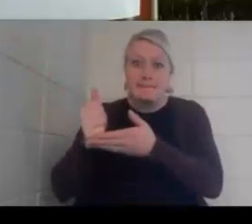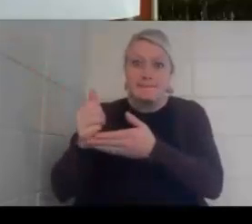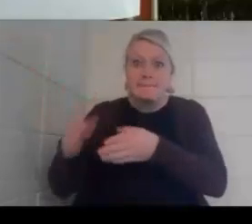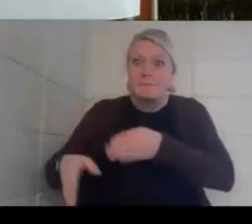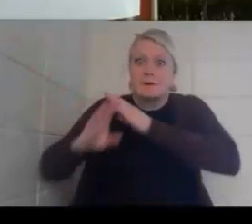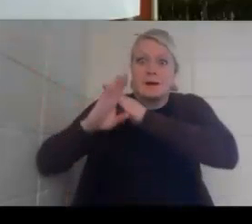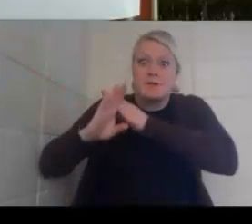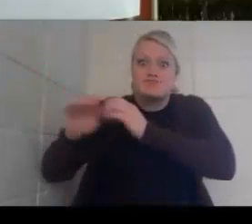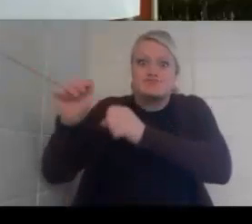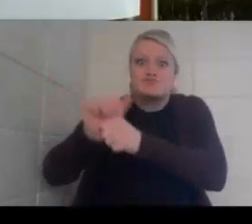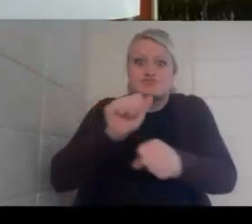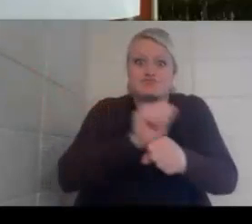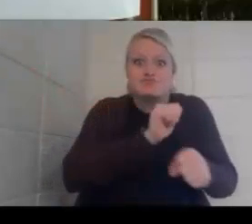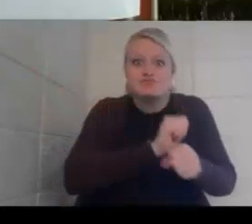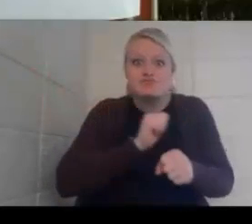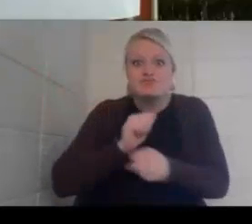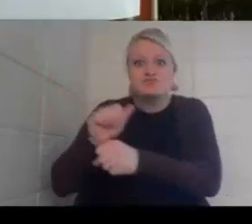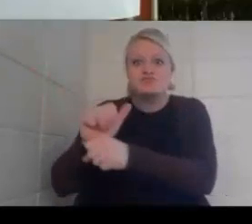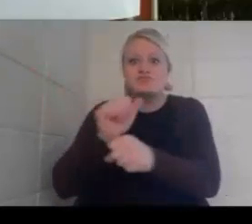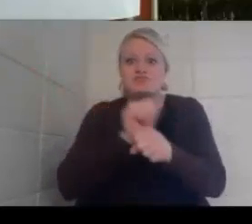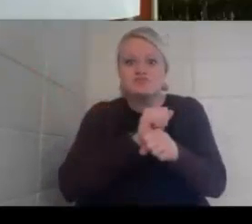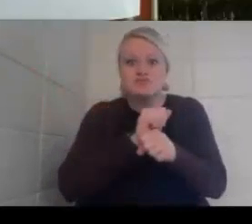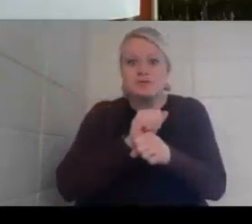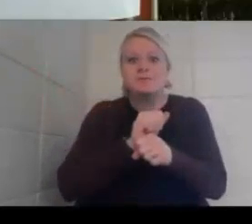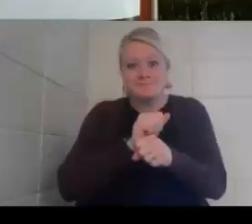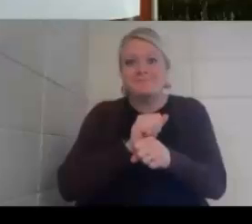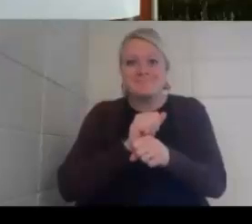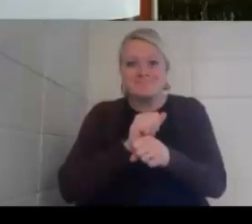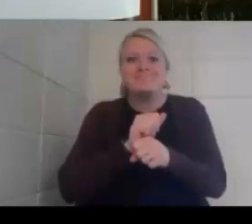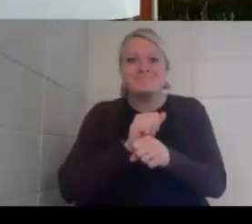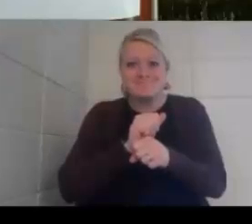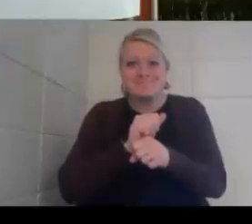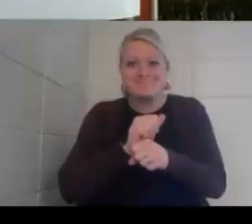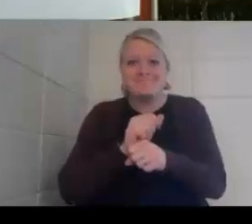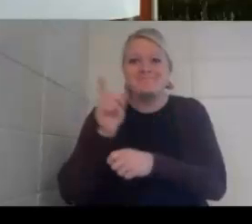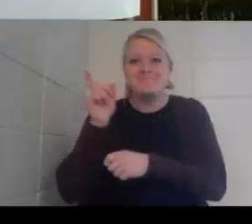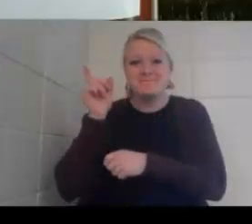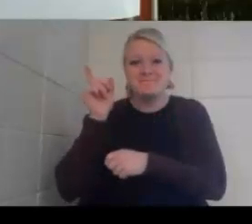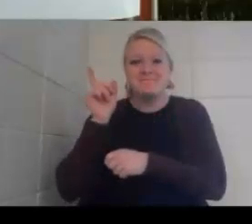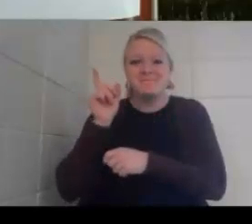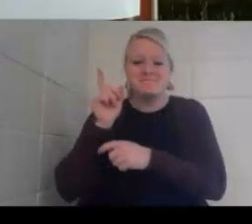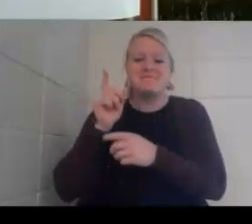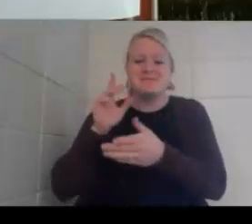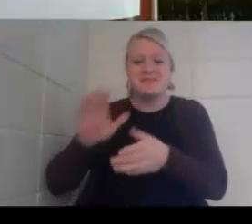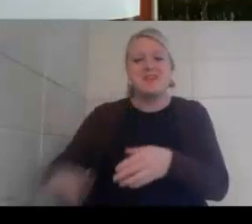smart. German Shepherds help protect. They do lots of work.